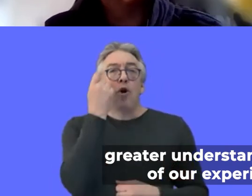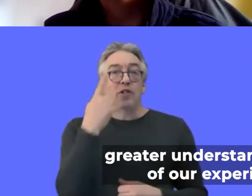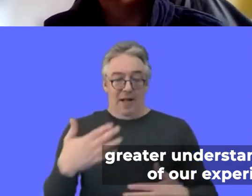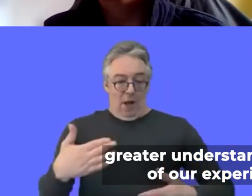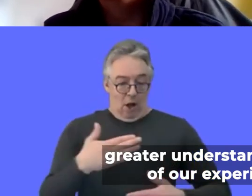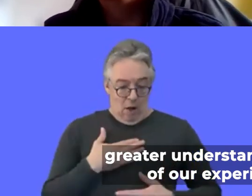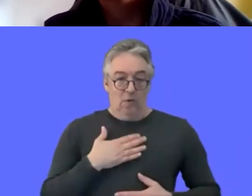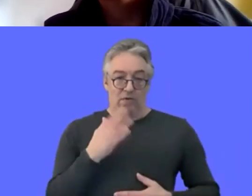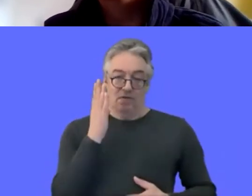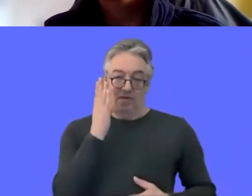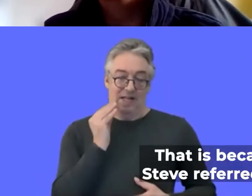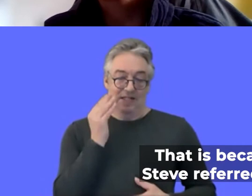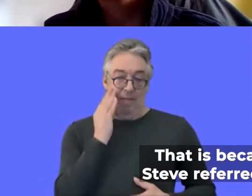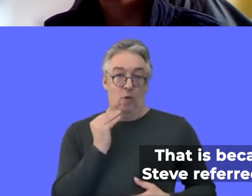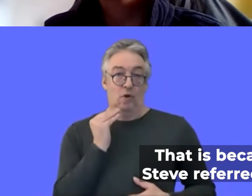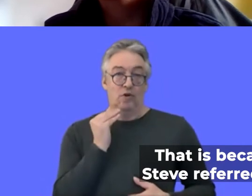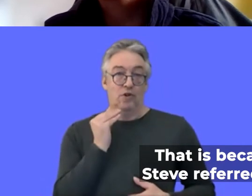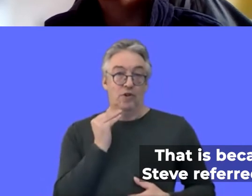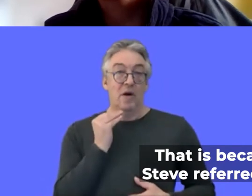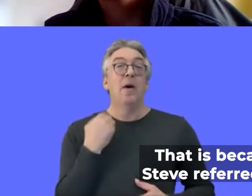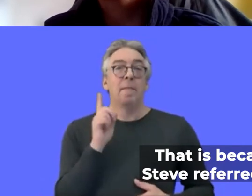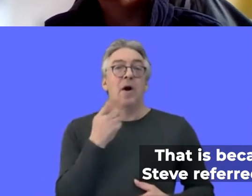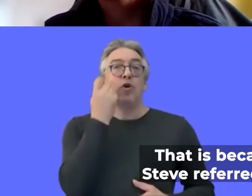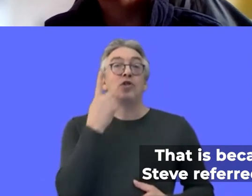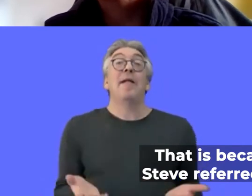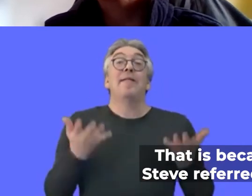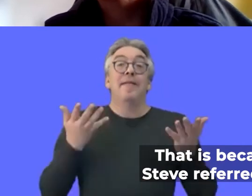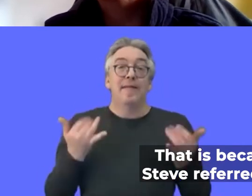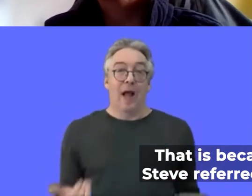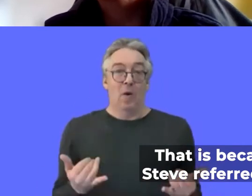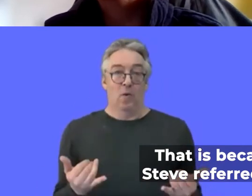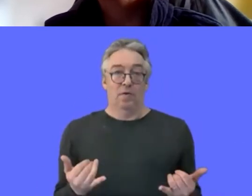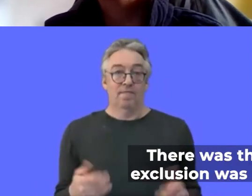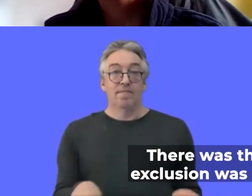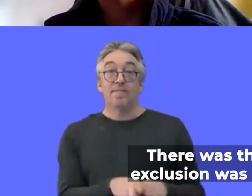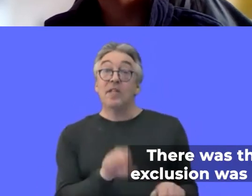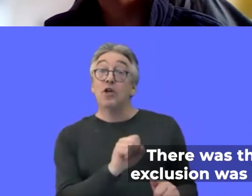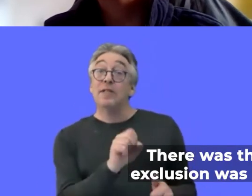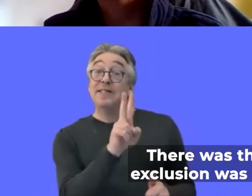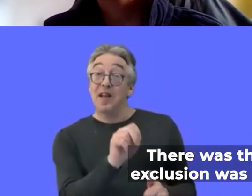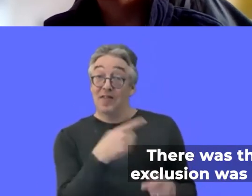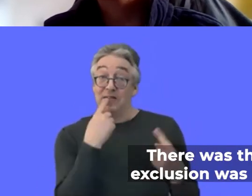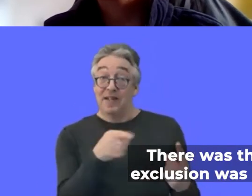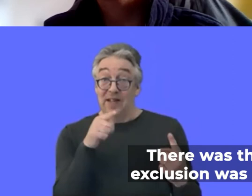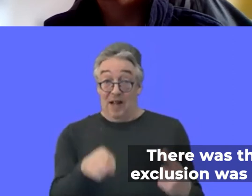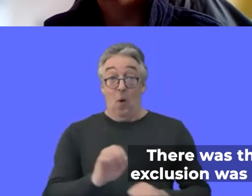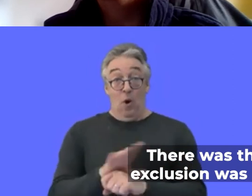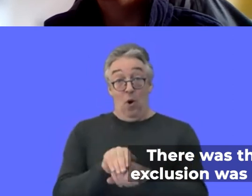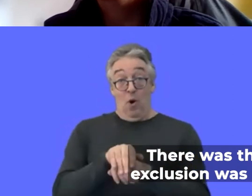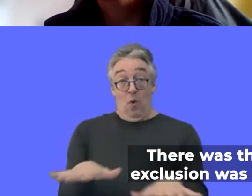experience is now. And that is because of what Steve referred to. In COVID, there was this, it was